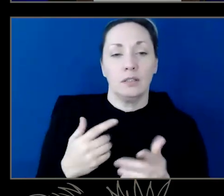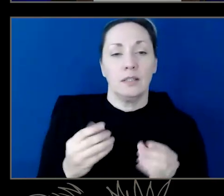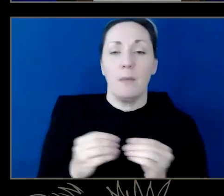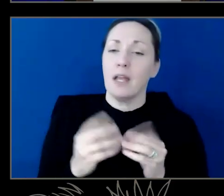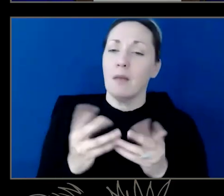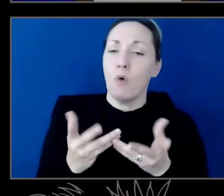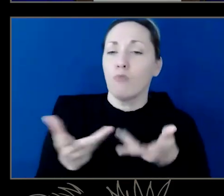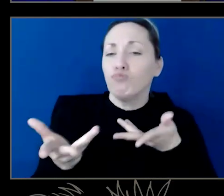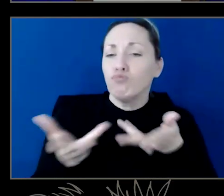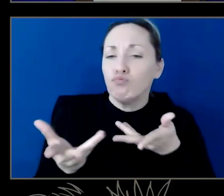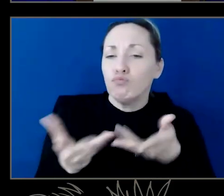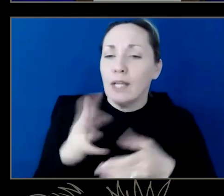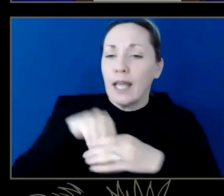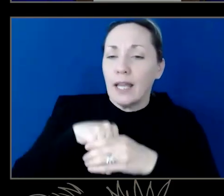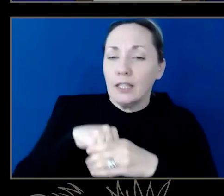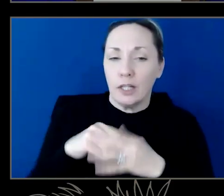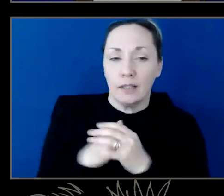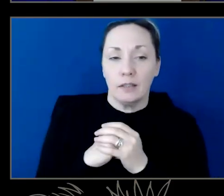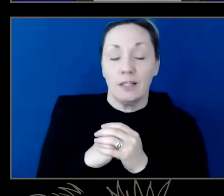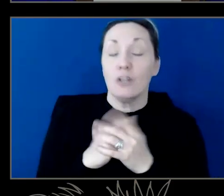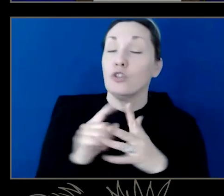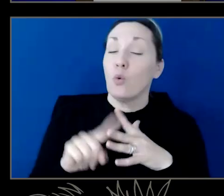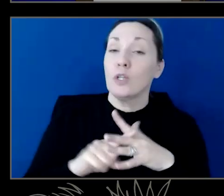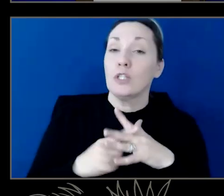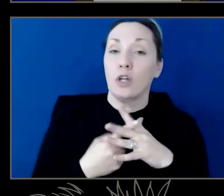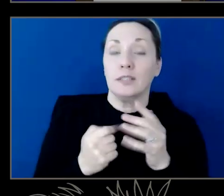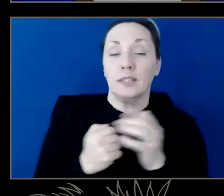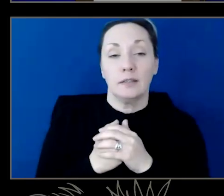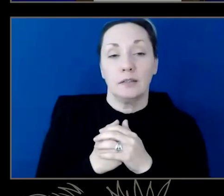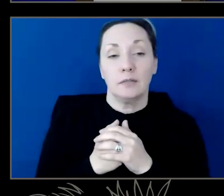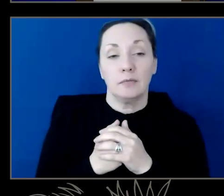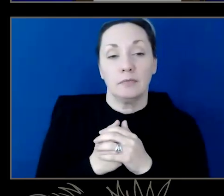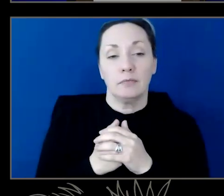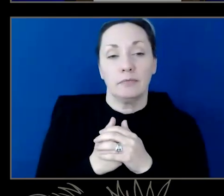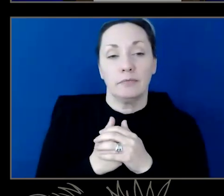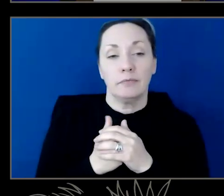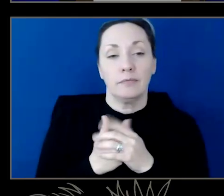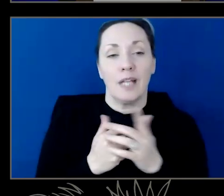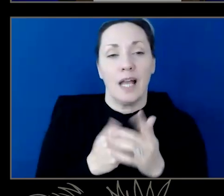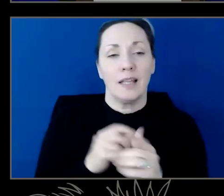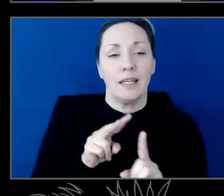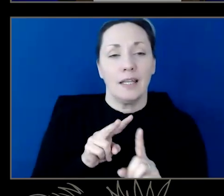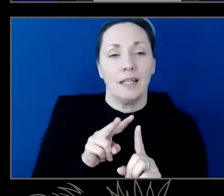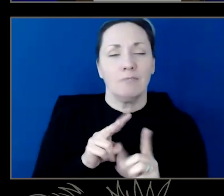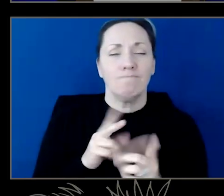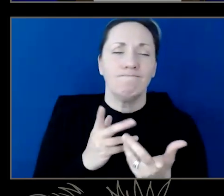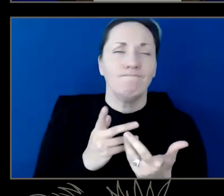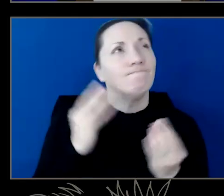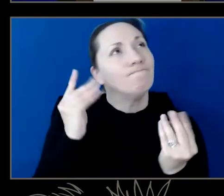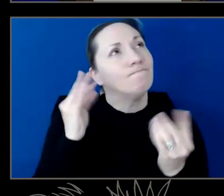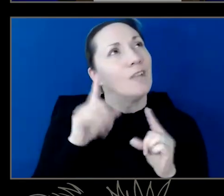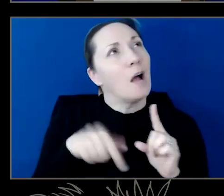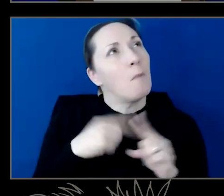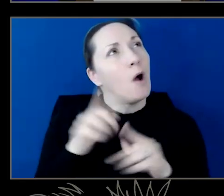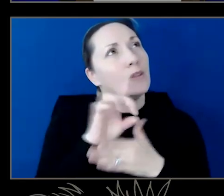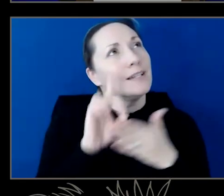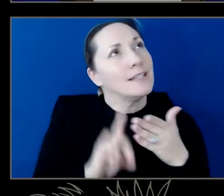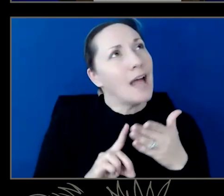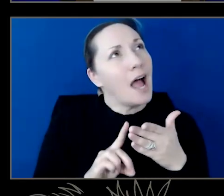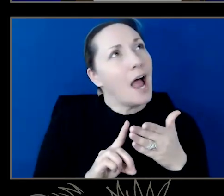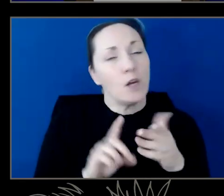engaging. So we started iterating on the design and thinking what it could